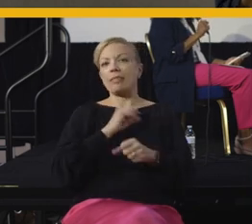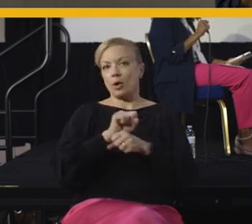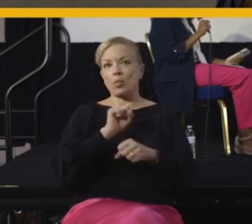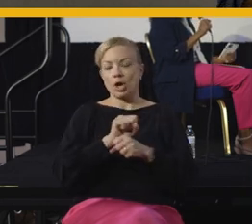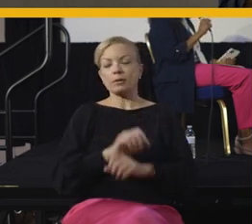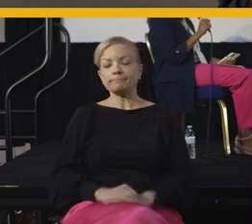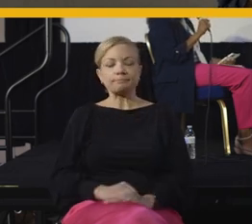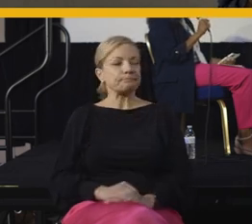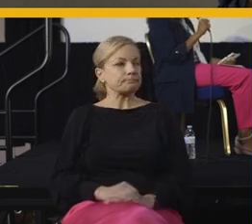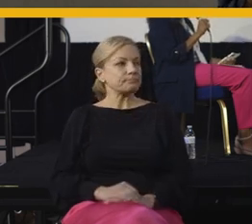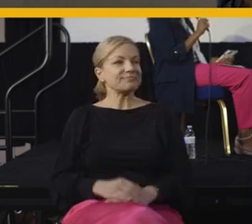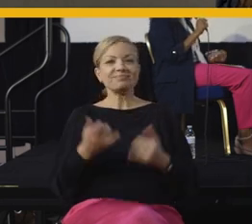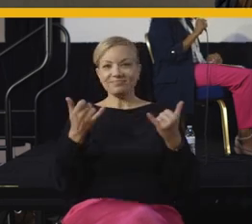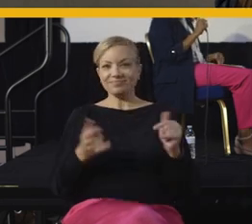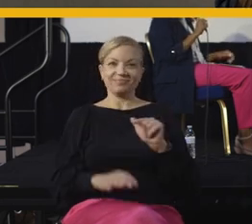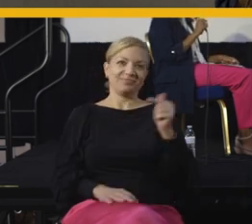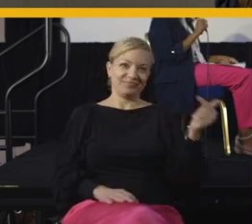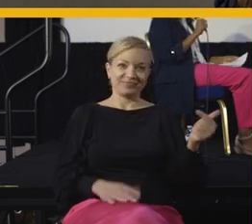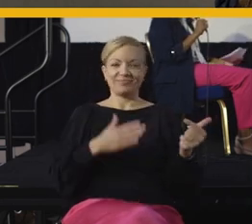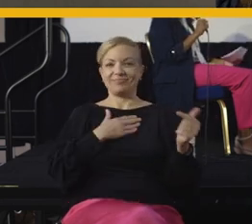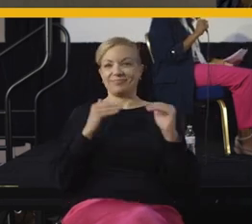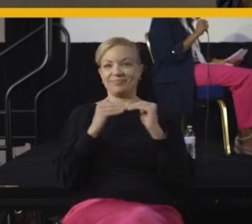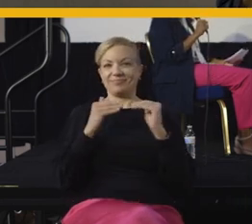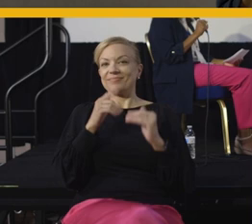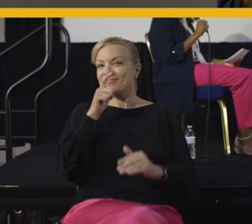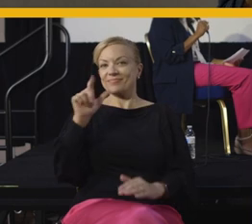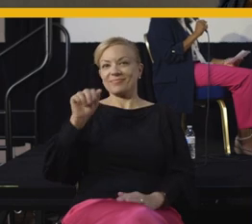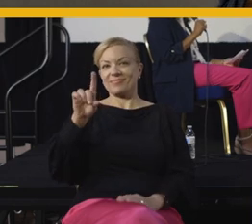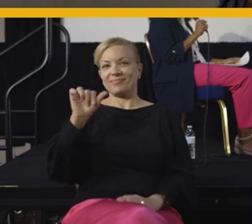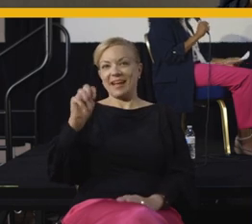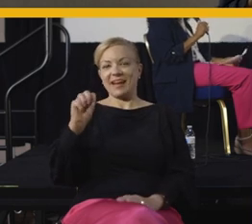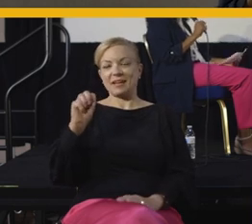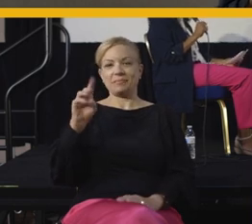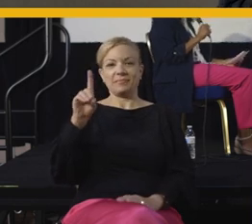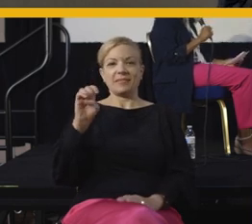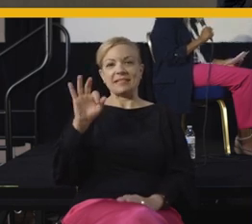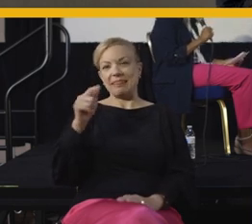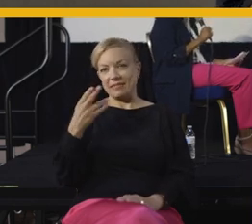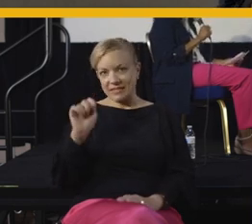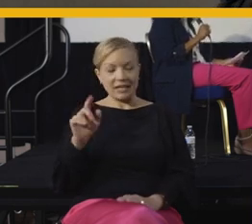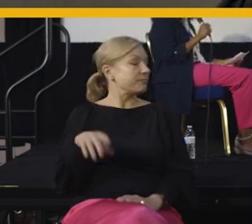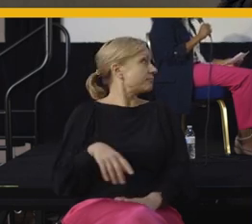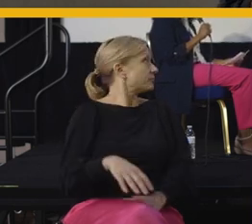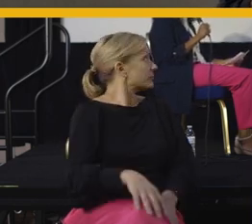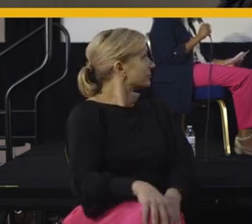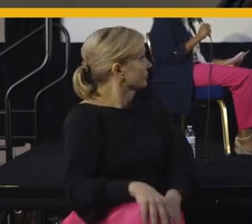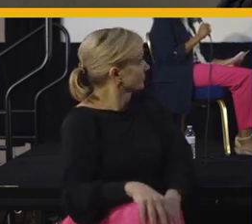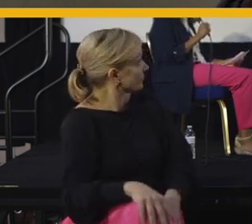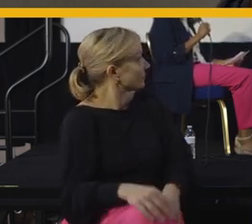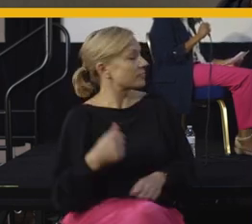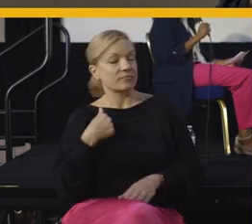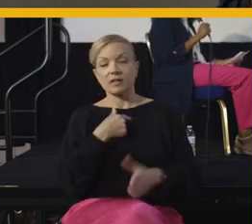So I'm going to turn it over to my colleague, Adam Dylewski, because we talk about multi-platform content and distribution